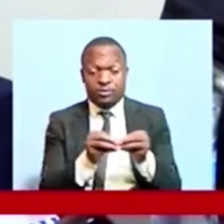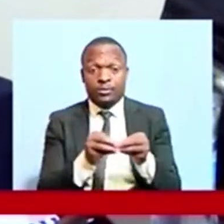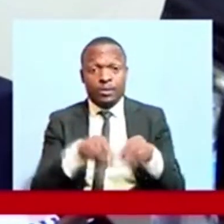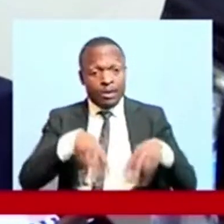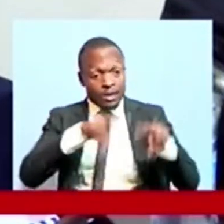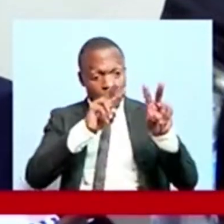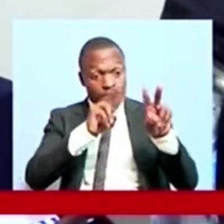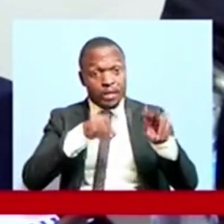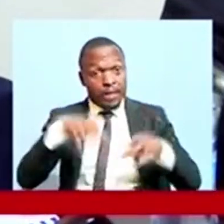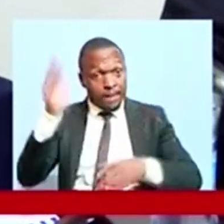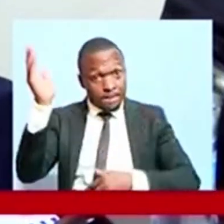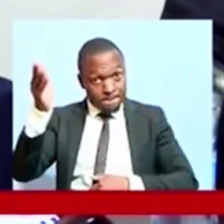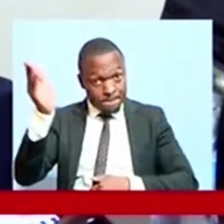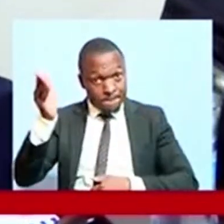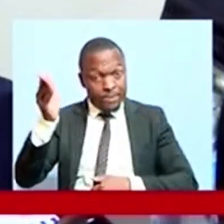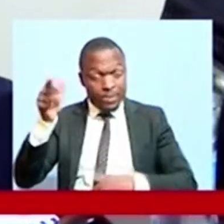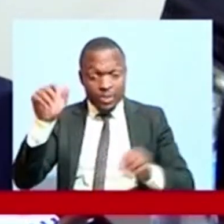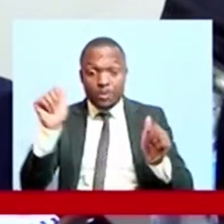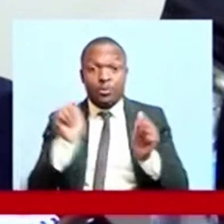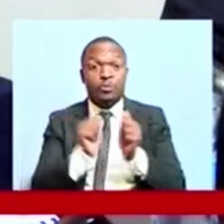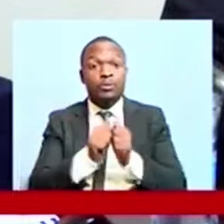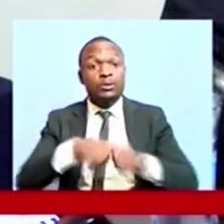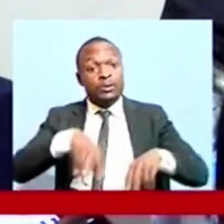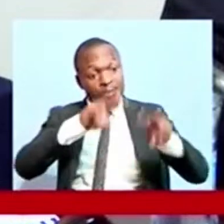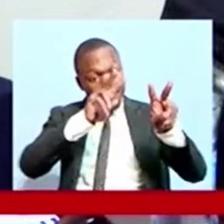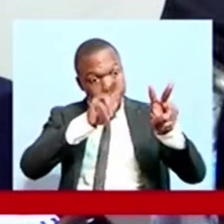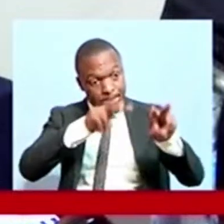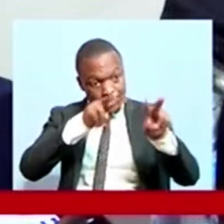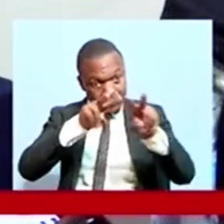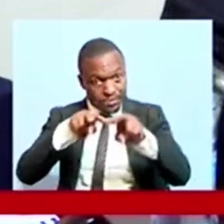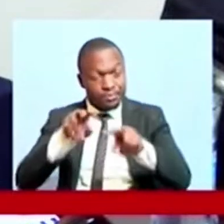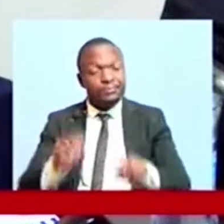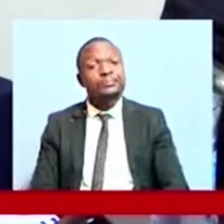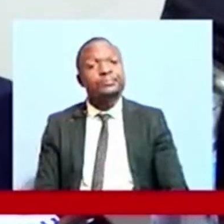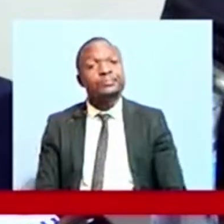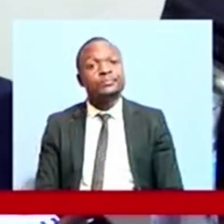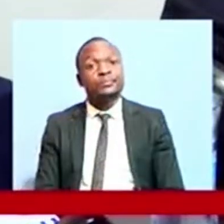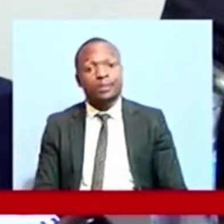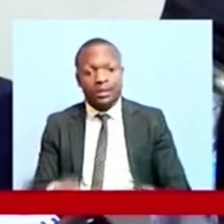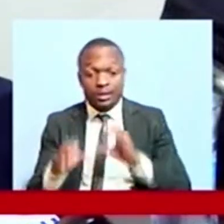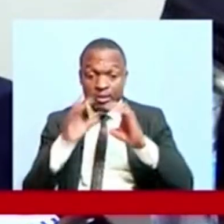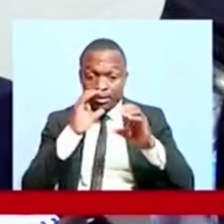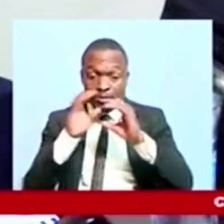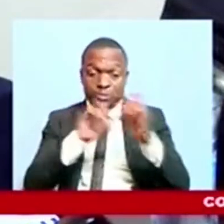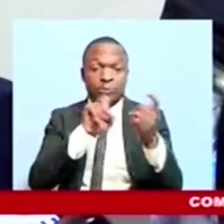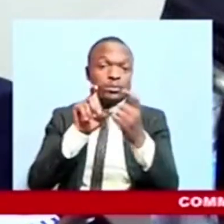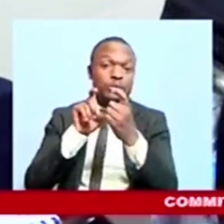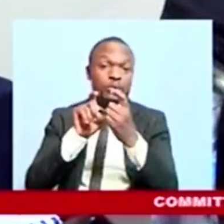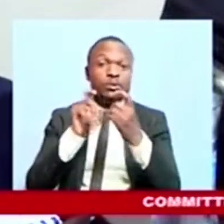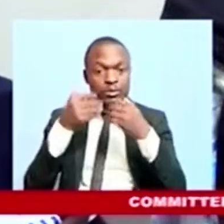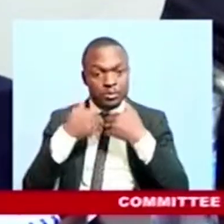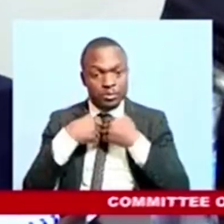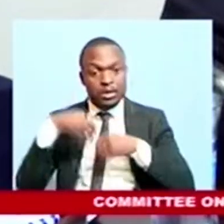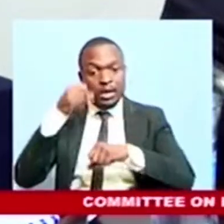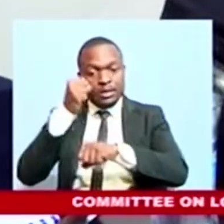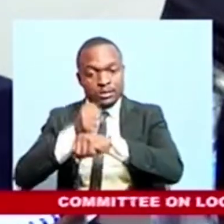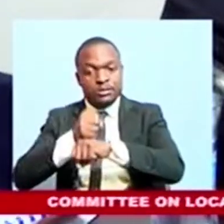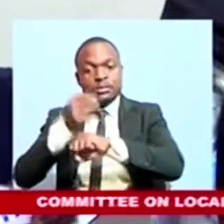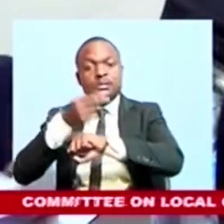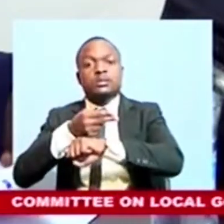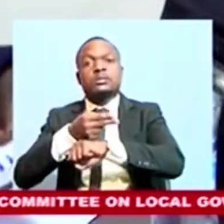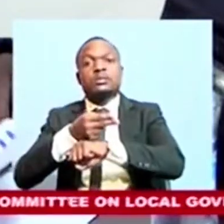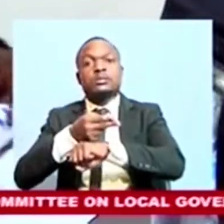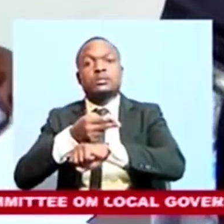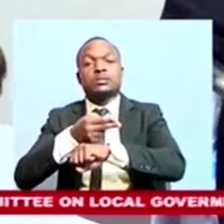supervision, sensitization and monitoring to communication challenges that you have in Senga Hill to sort this